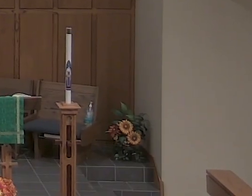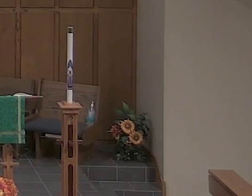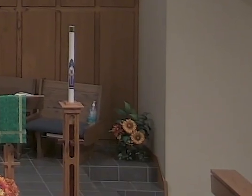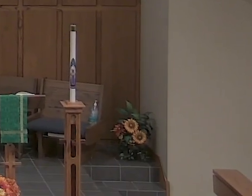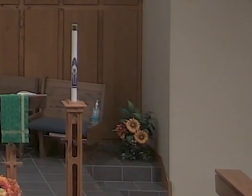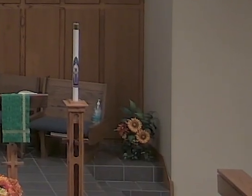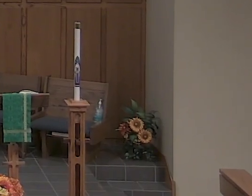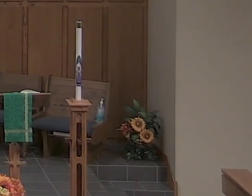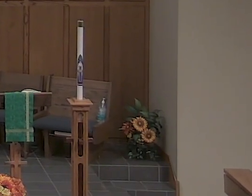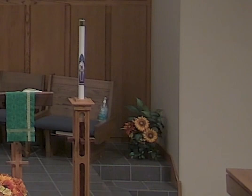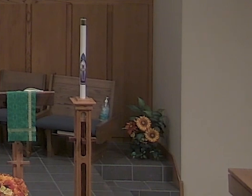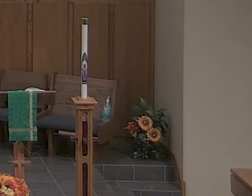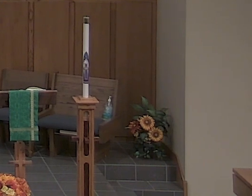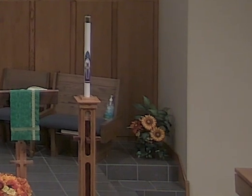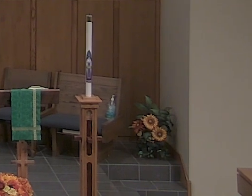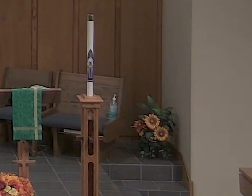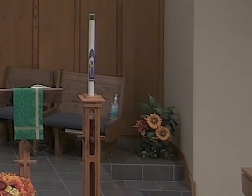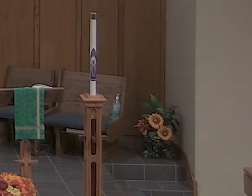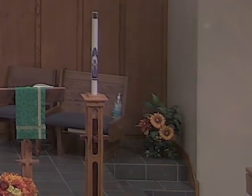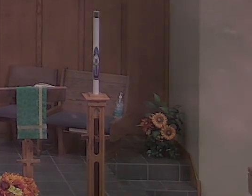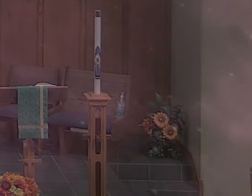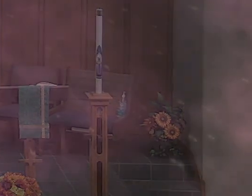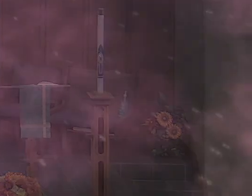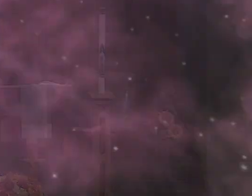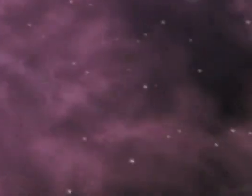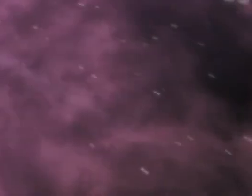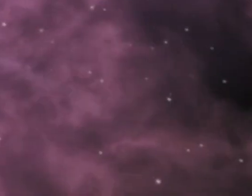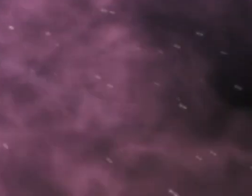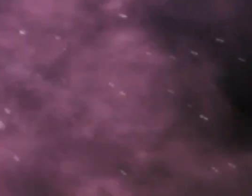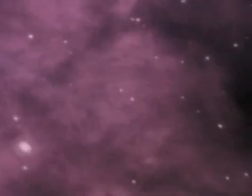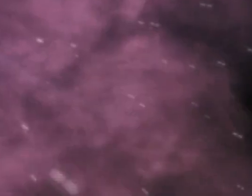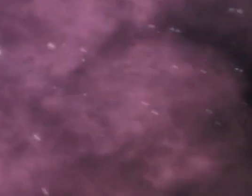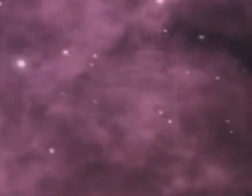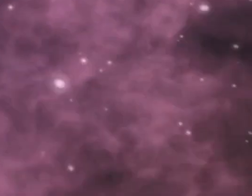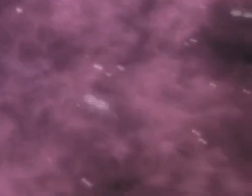service will begin after this opening hymn.